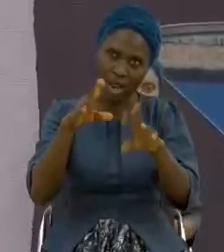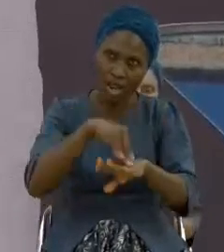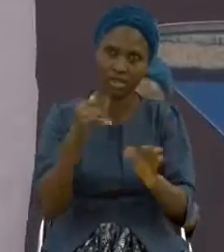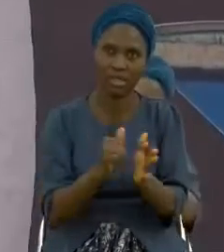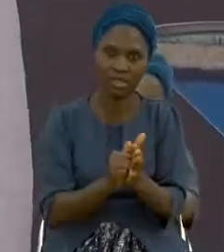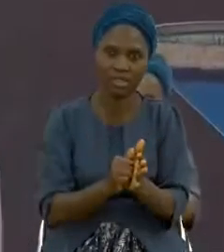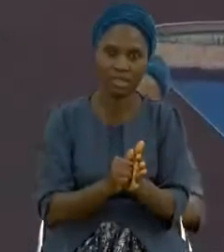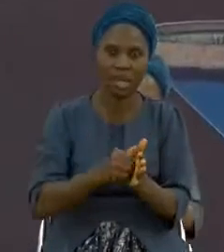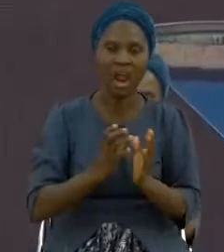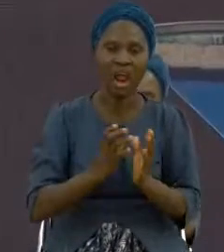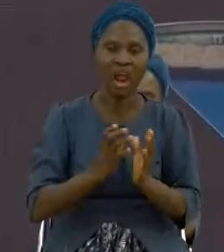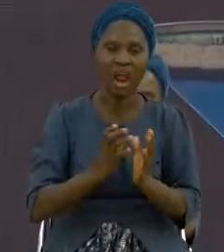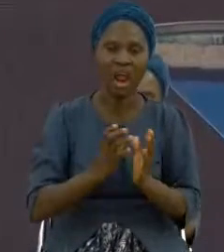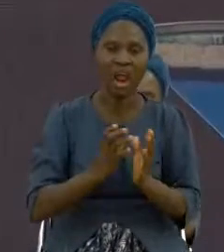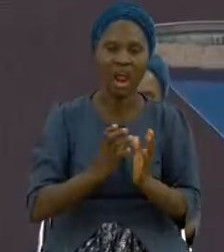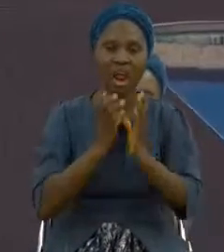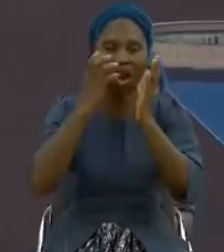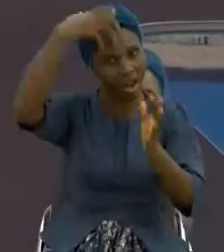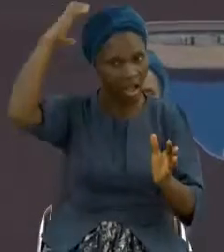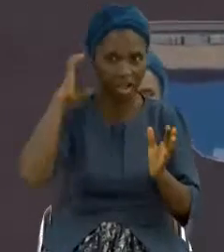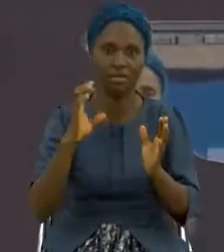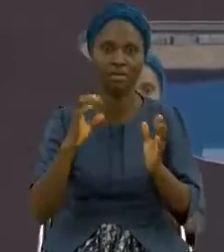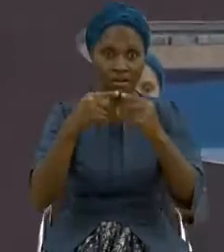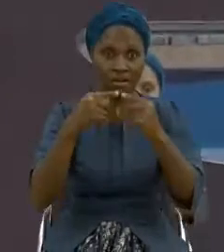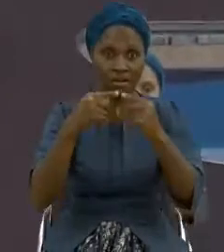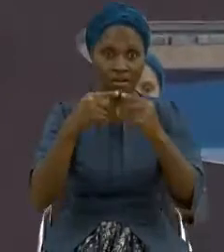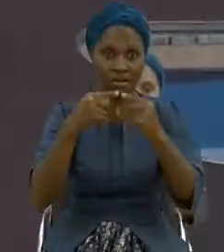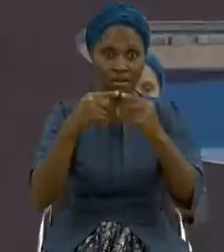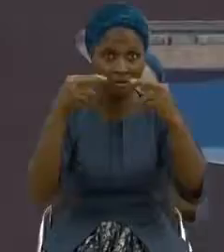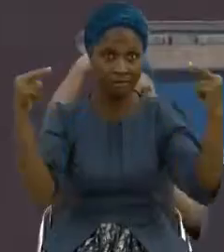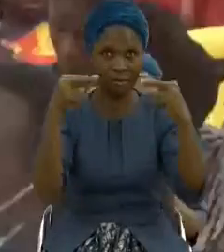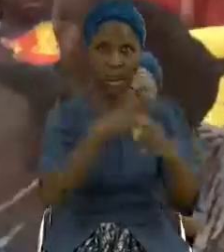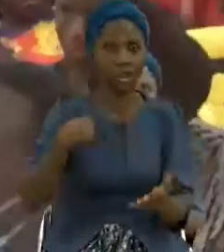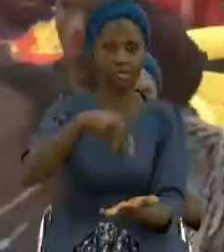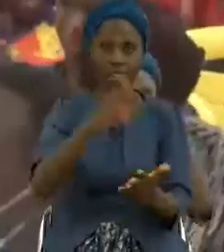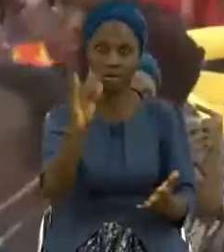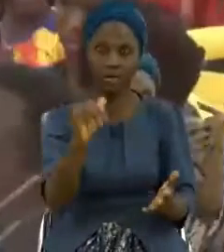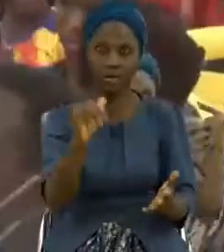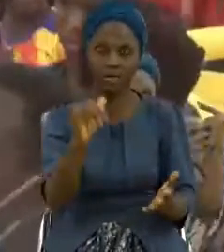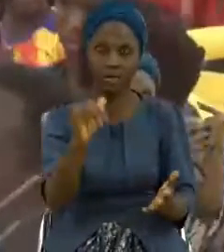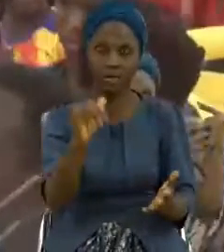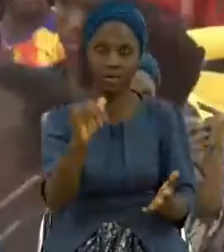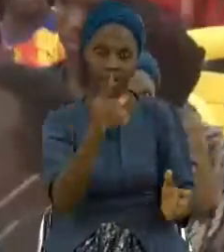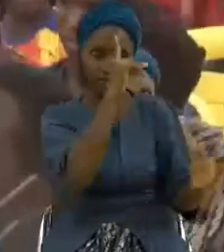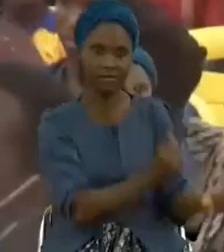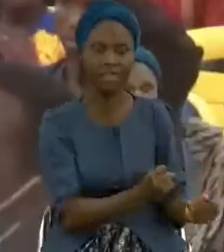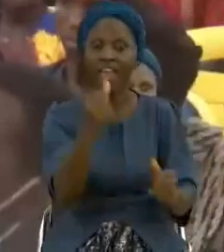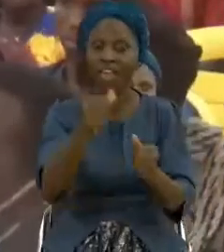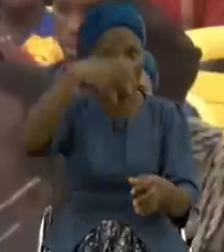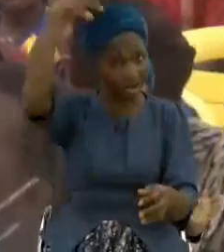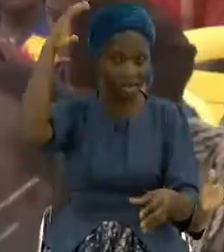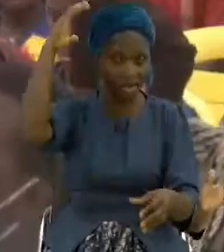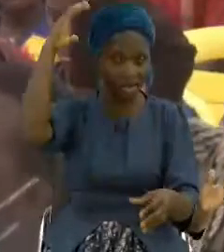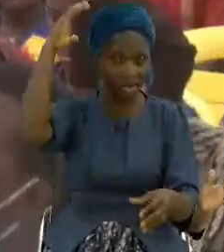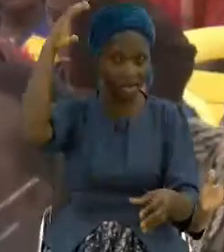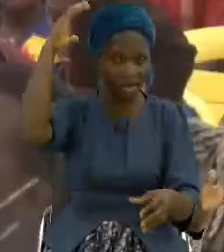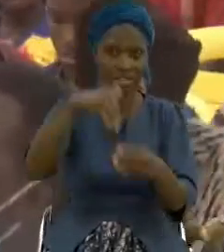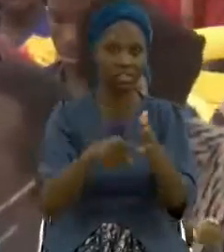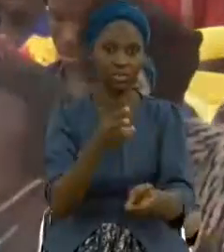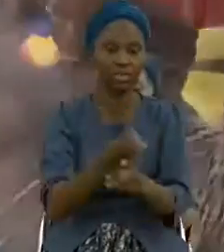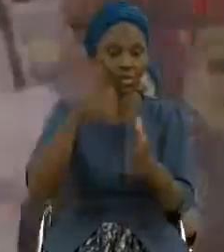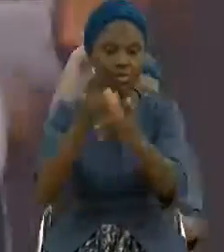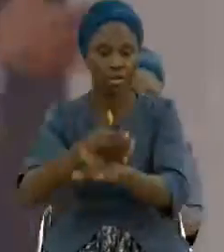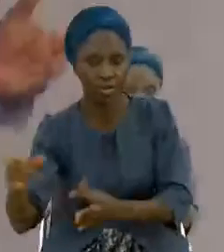faith. Every lion in this world will run away from you. The just shall live